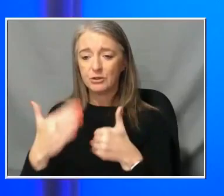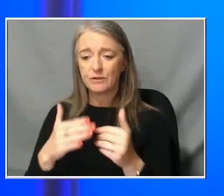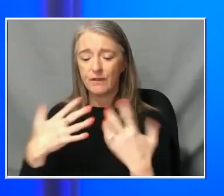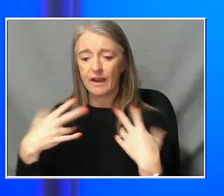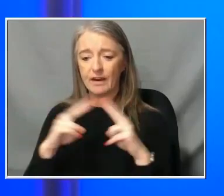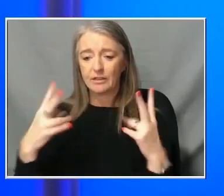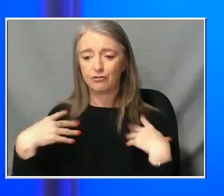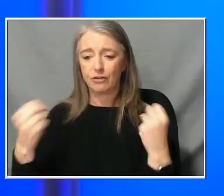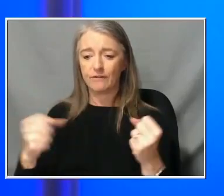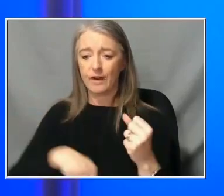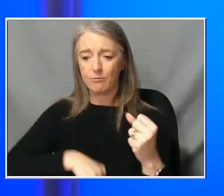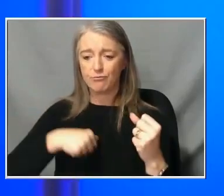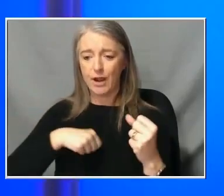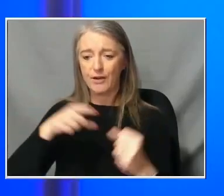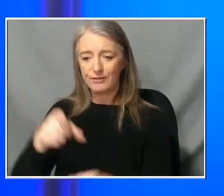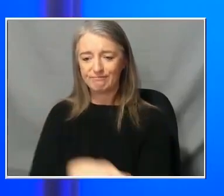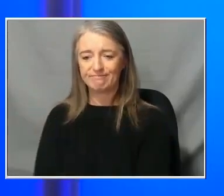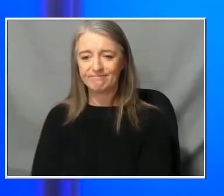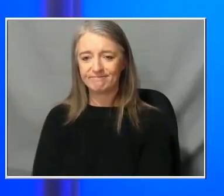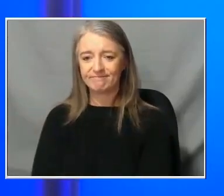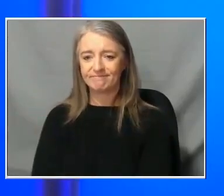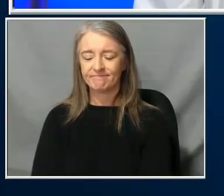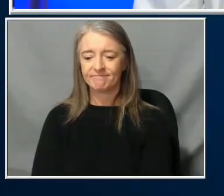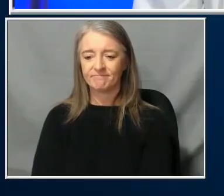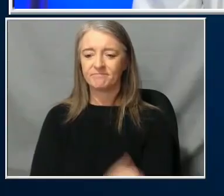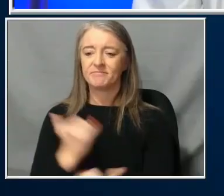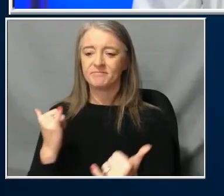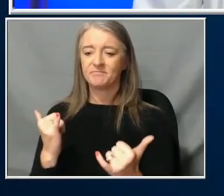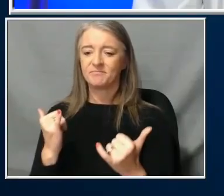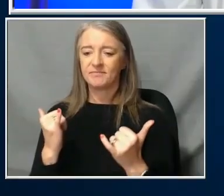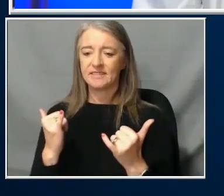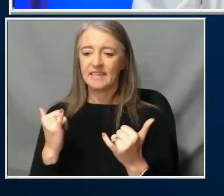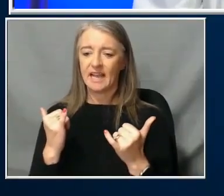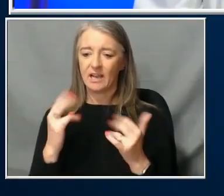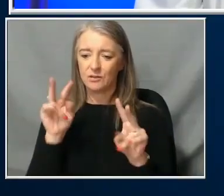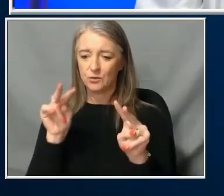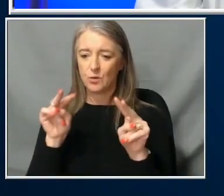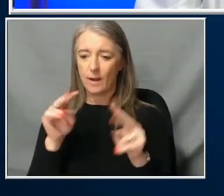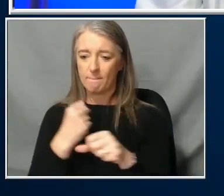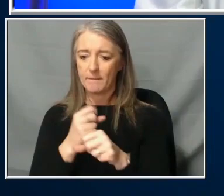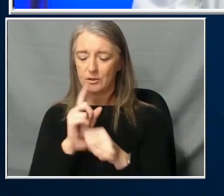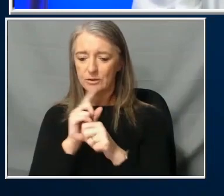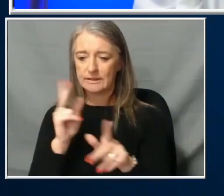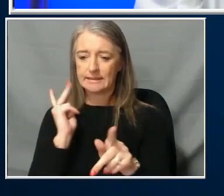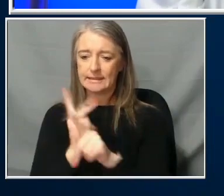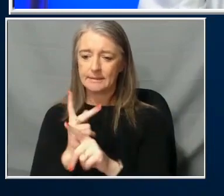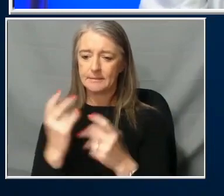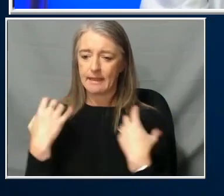so I'm very proud of her. And she's on the other side now, and now we're just watching her and making sure she stays healthy.